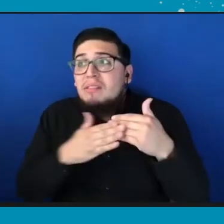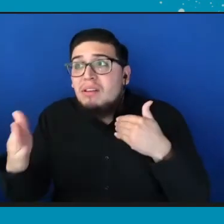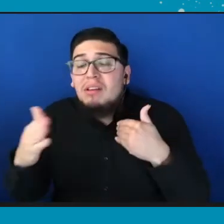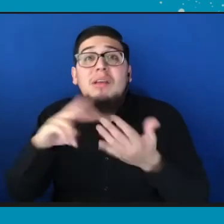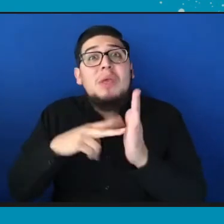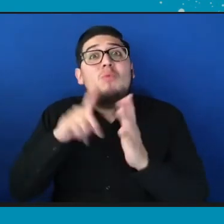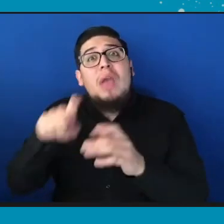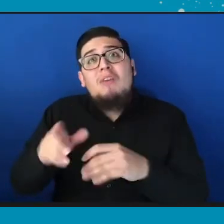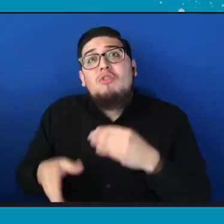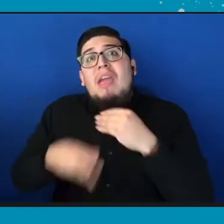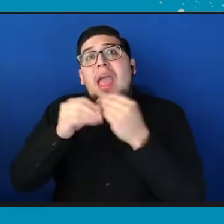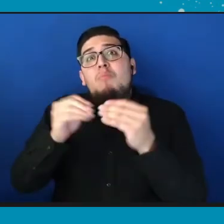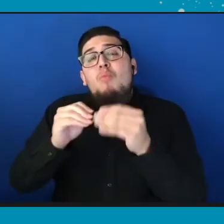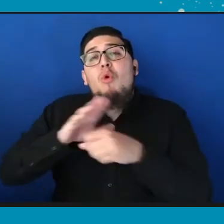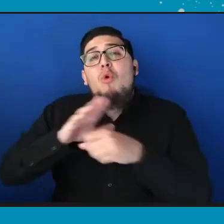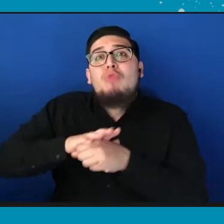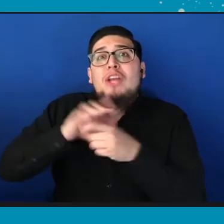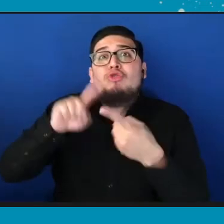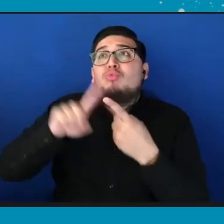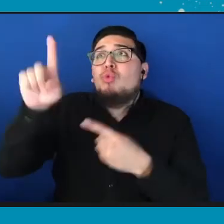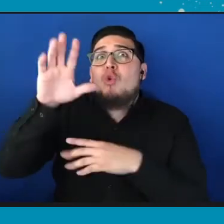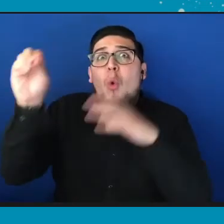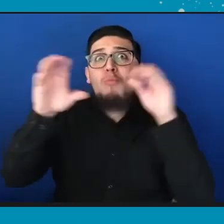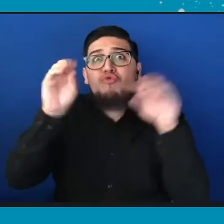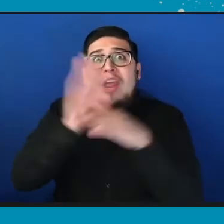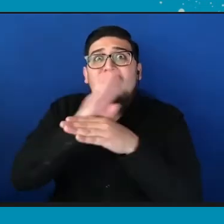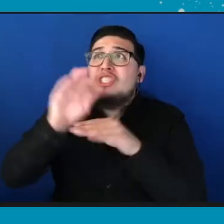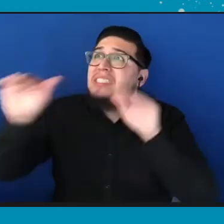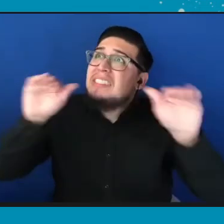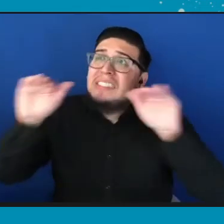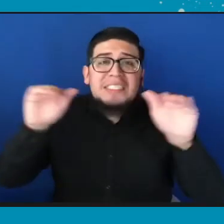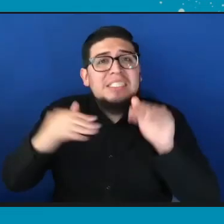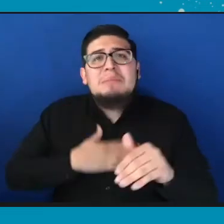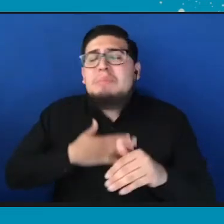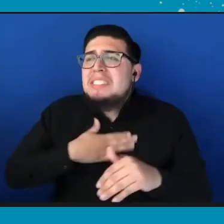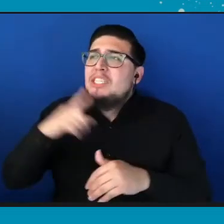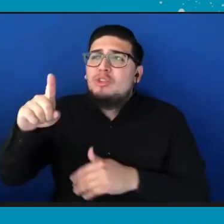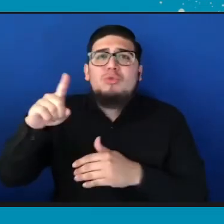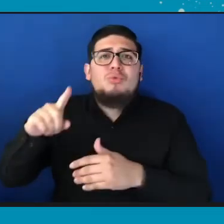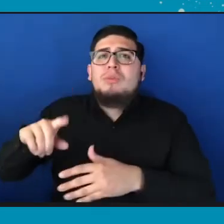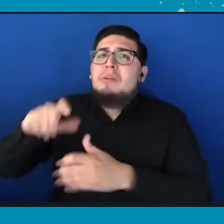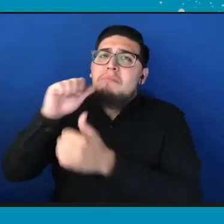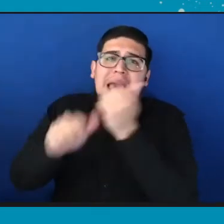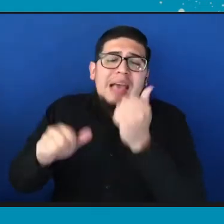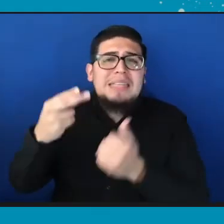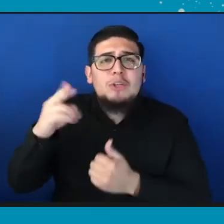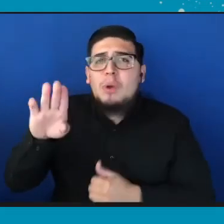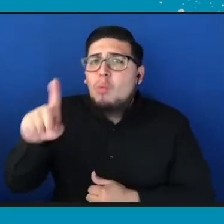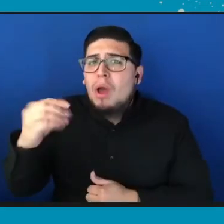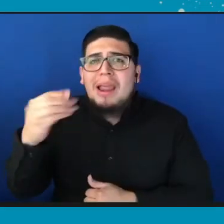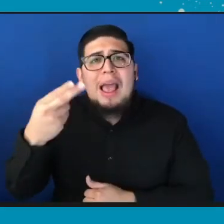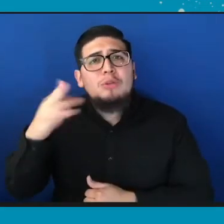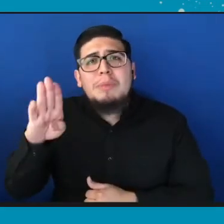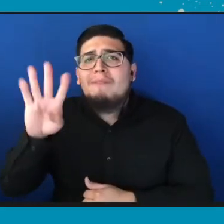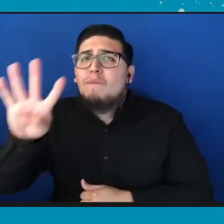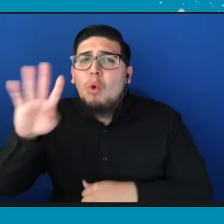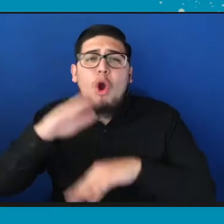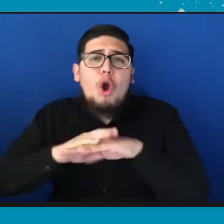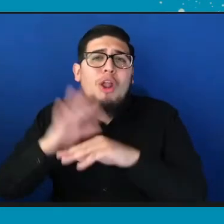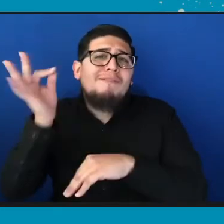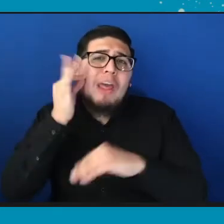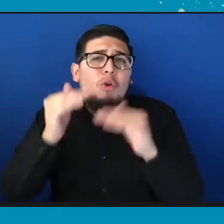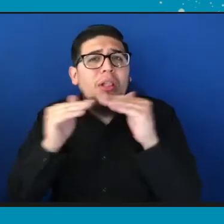the elected officials across the country to pass House Bill 1 and House Bill 4 on the federal level.